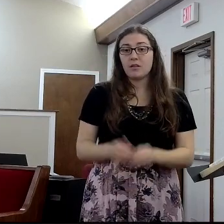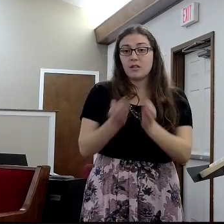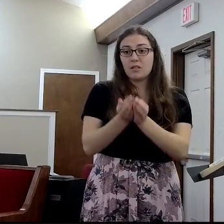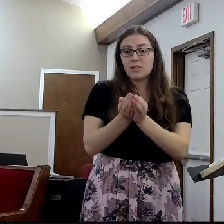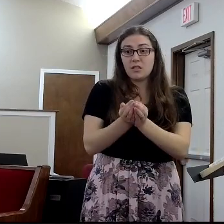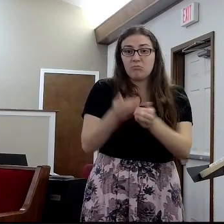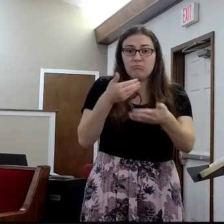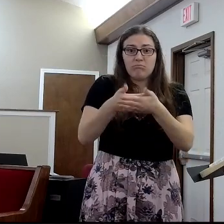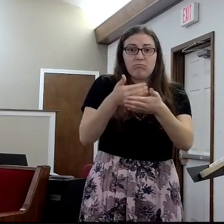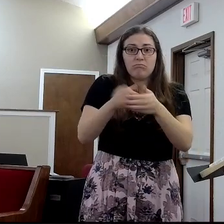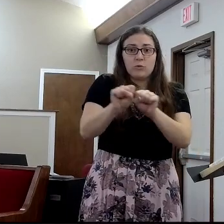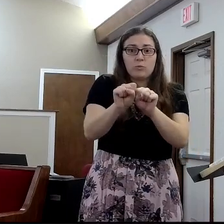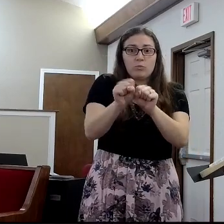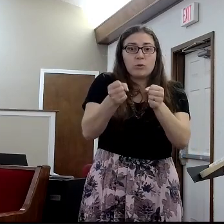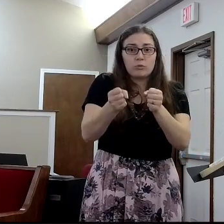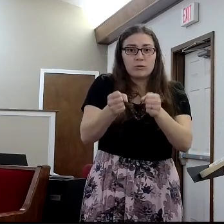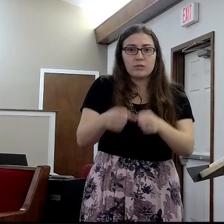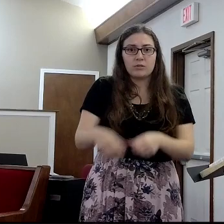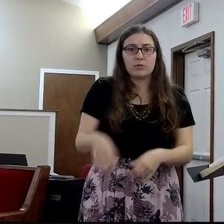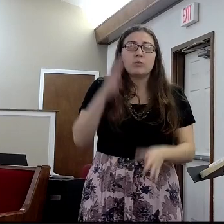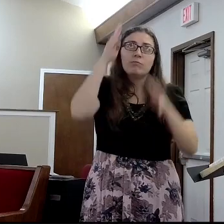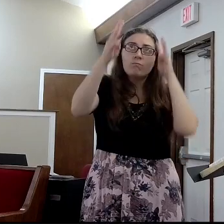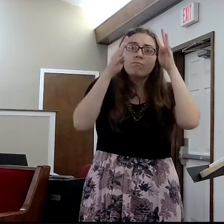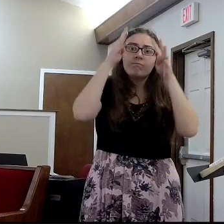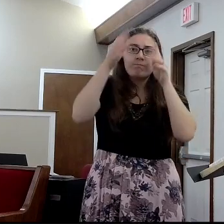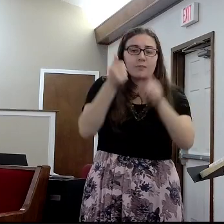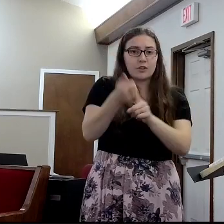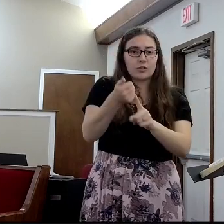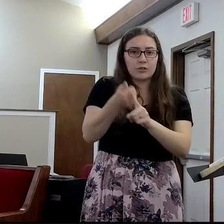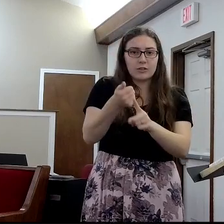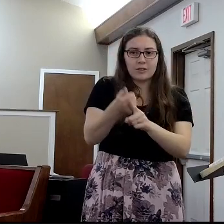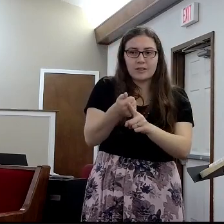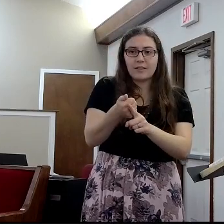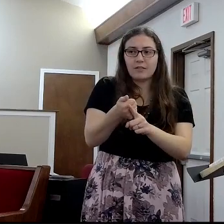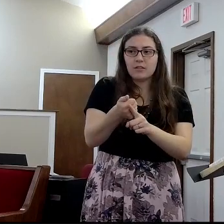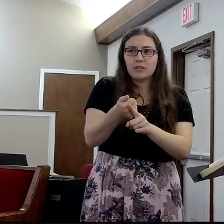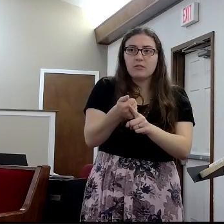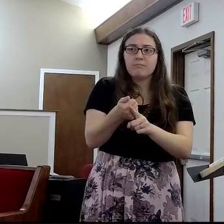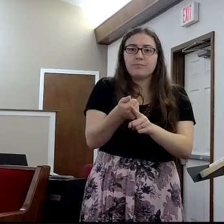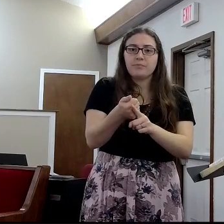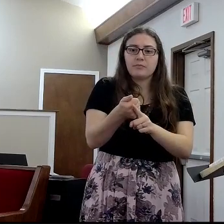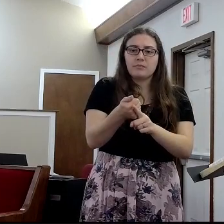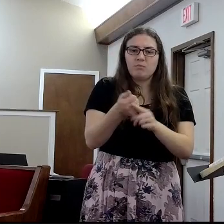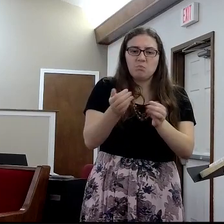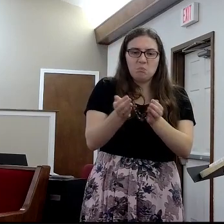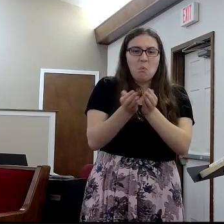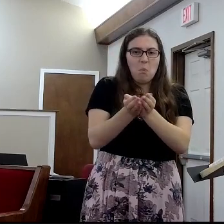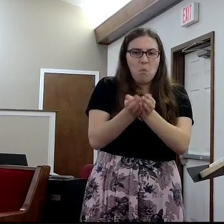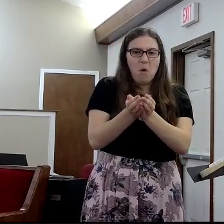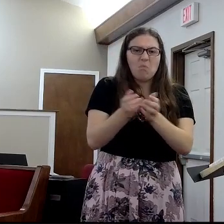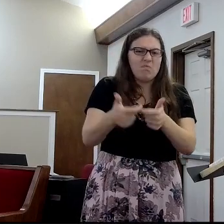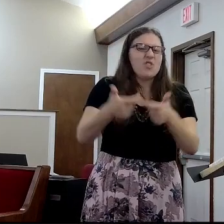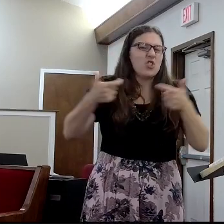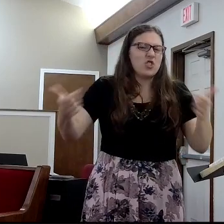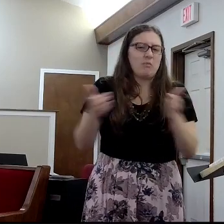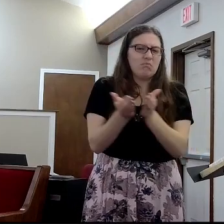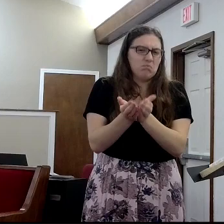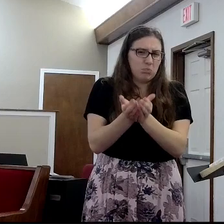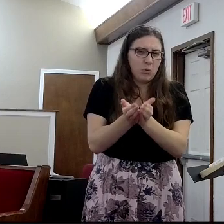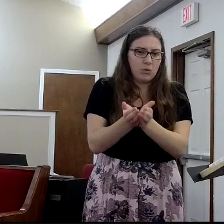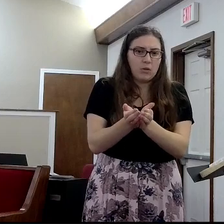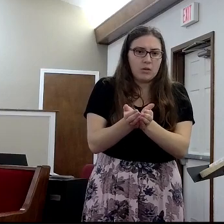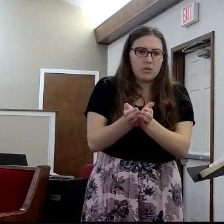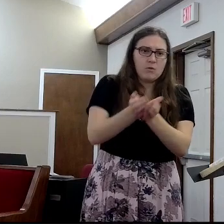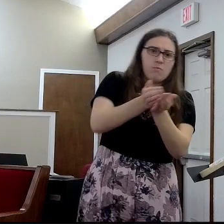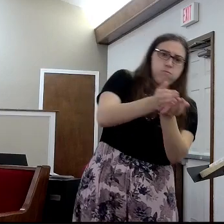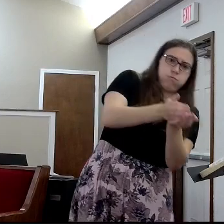seen. Because it says that the ship was like to be broken. So imagine yourself on the boat, and it's probably a ship, a larger ship,